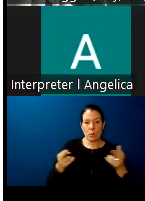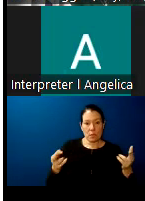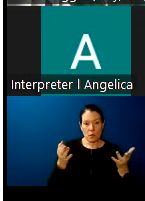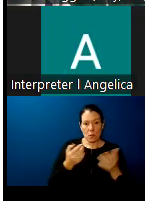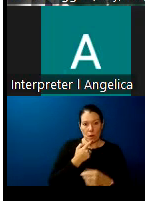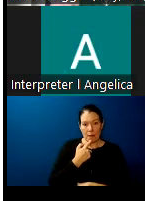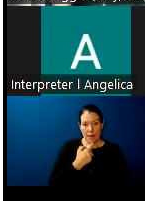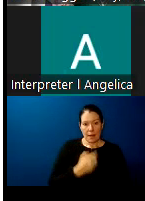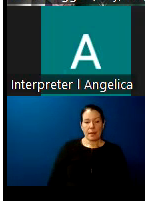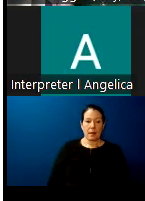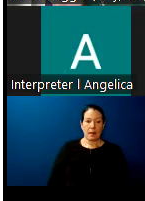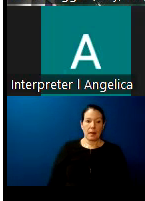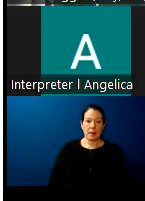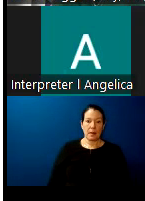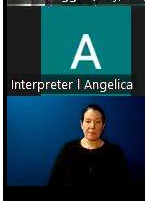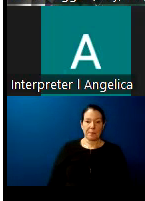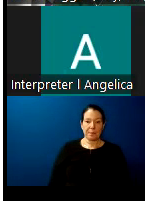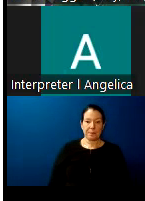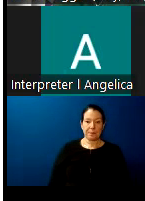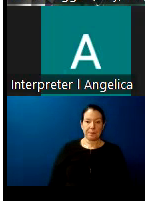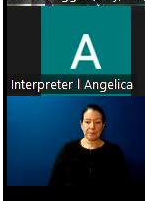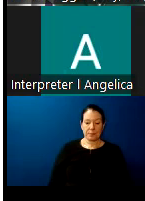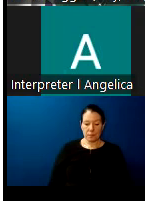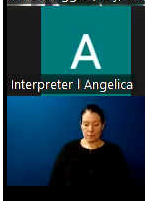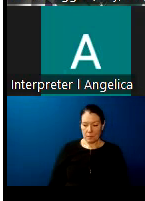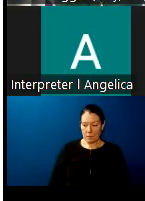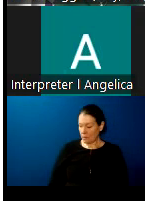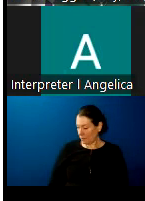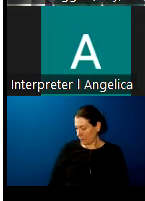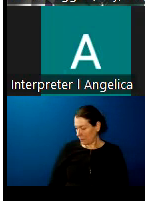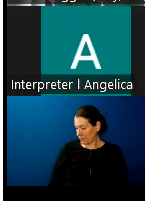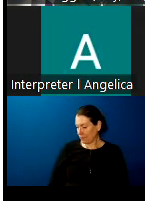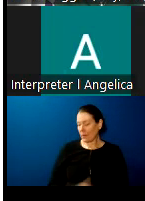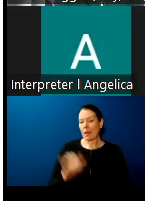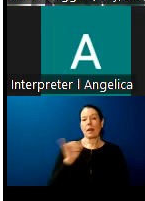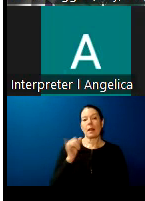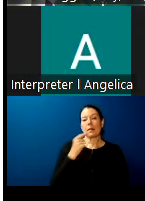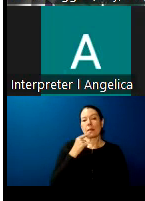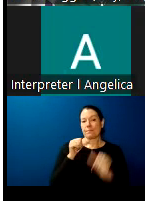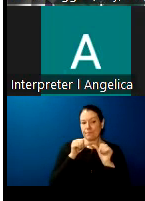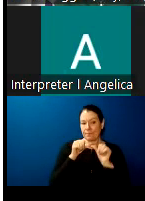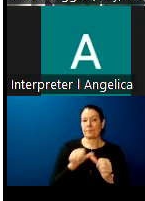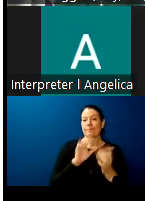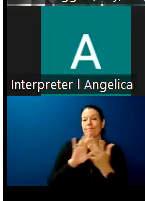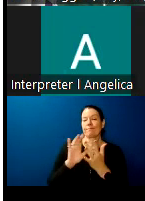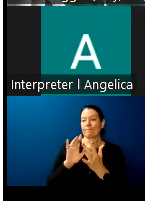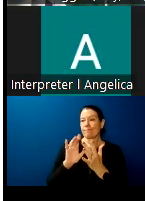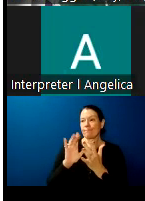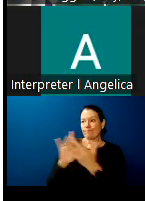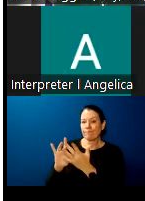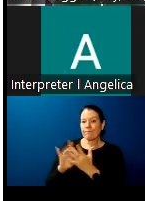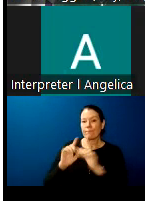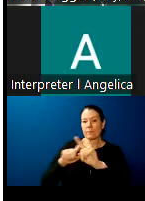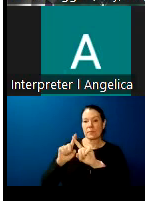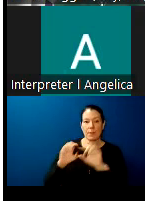mention. And like I said, continue to reach out to other organizations, even